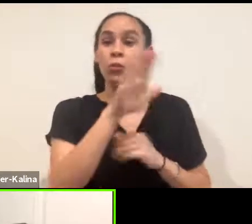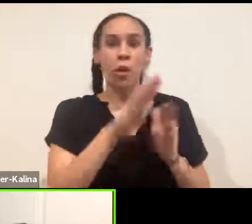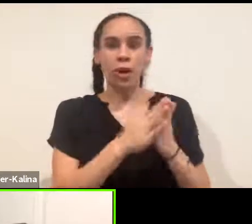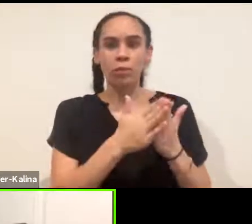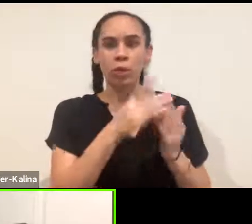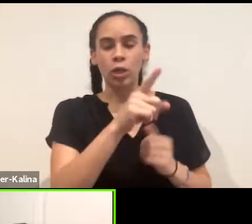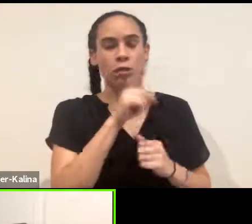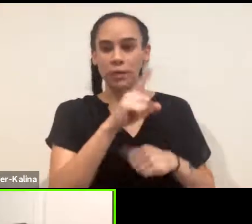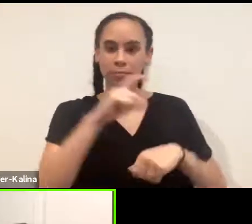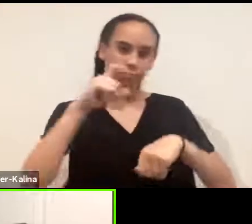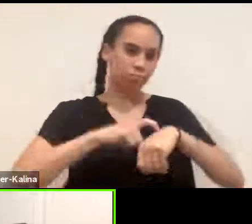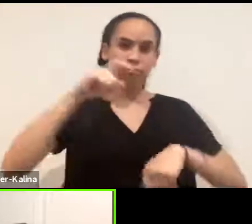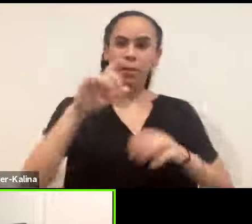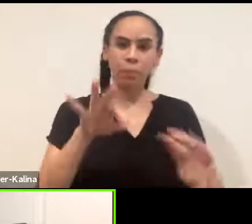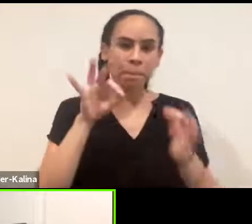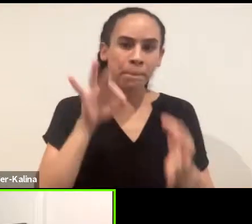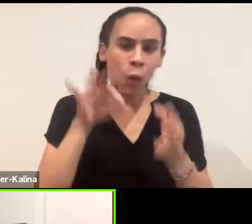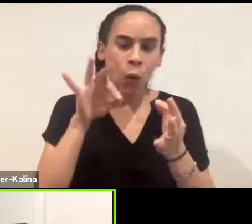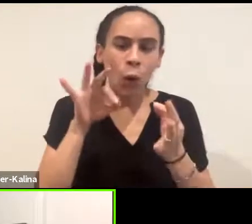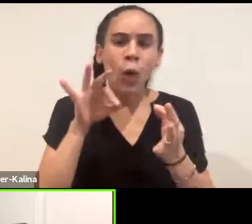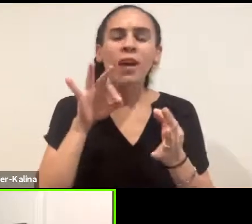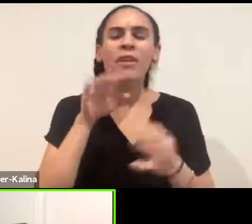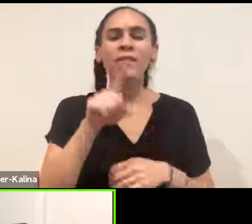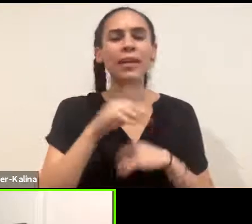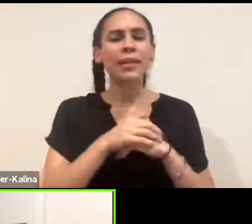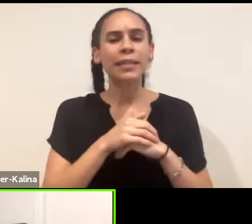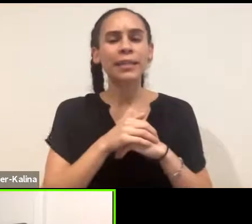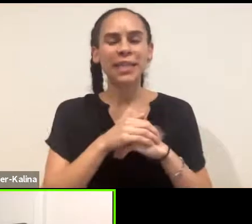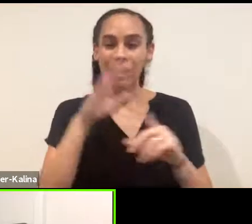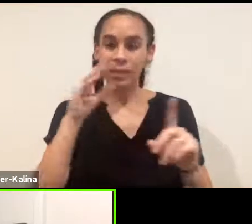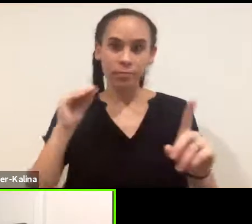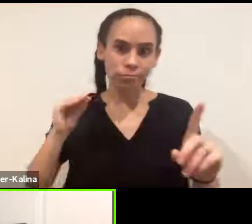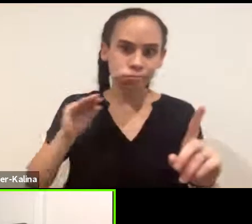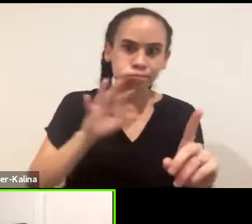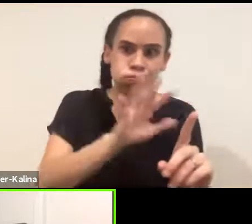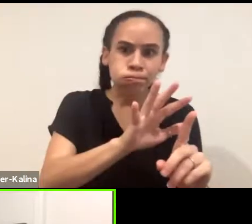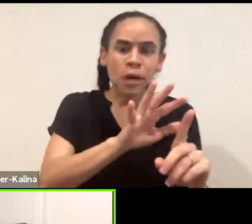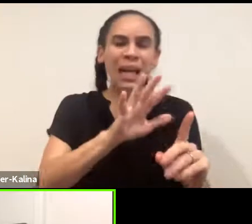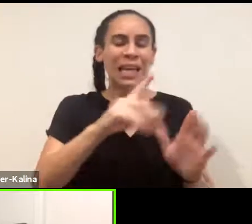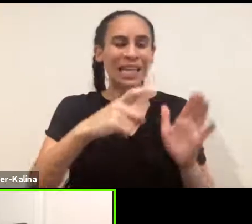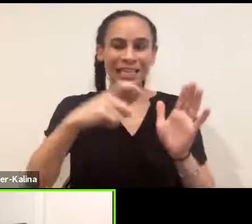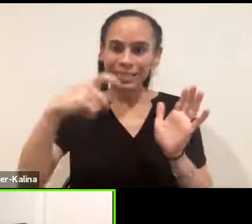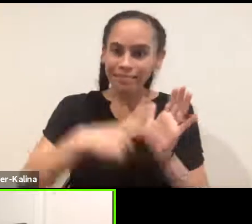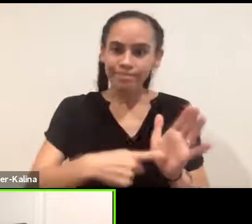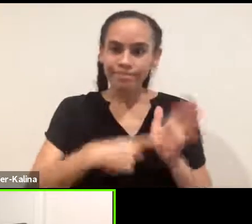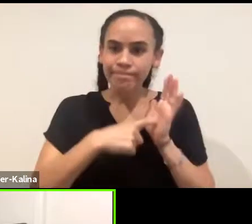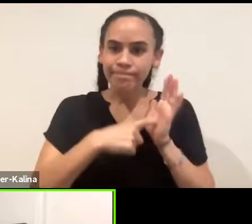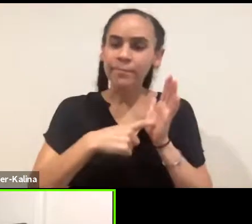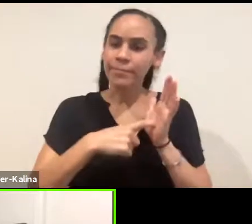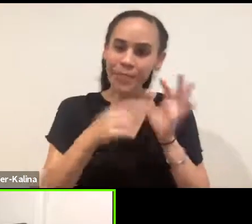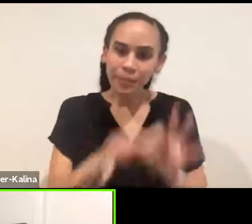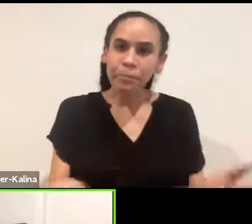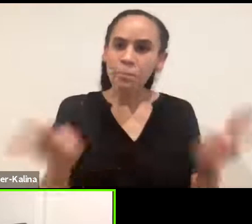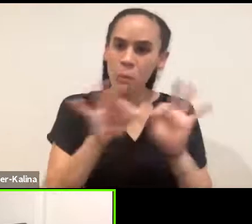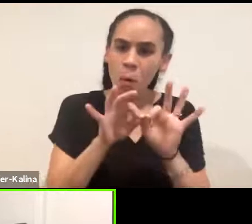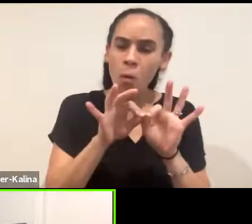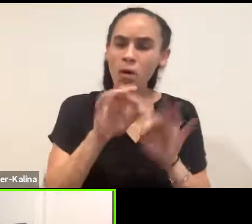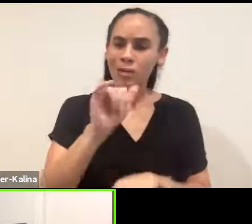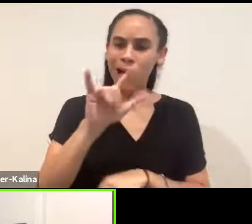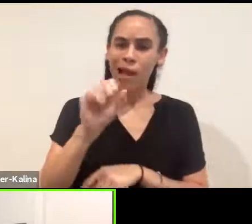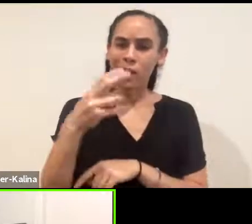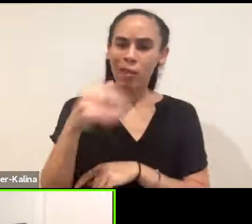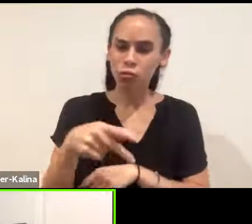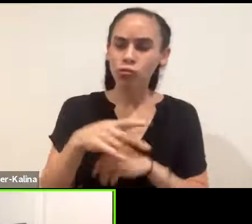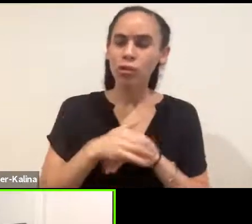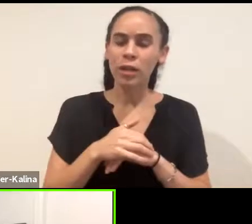more timely. Like if there has ever been a spotlight on the need and the importance for allyship, it is this moment. And in particular, having